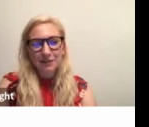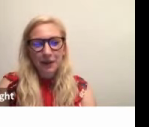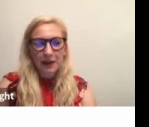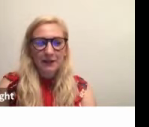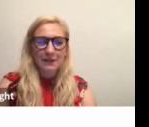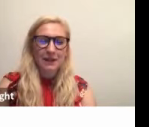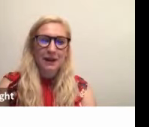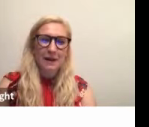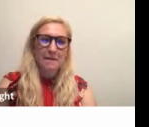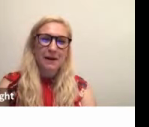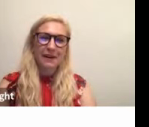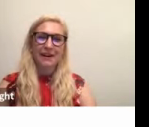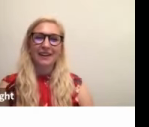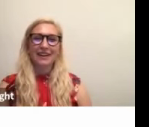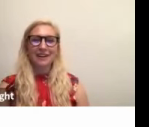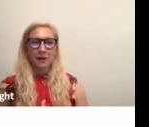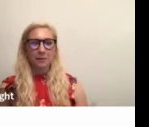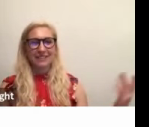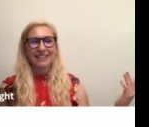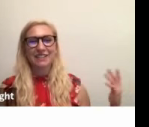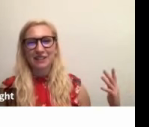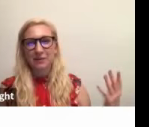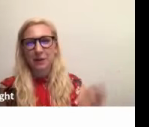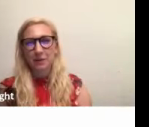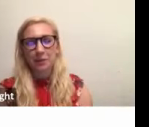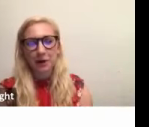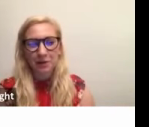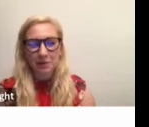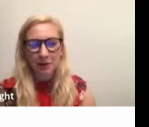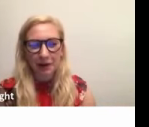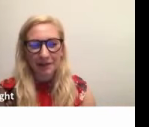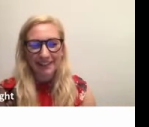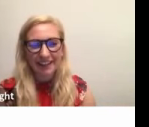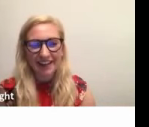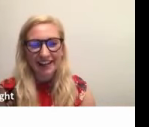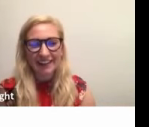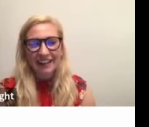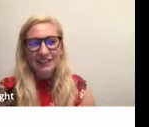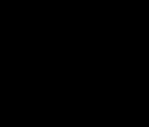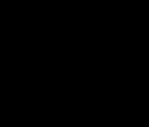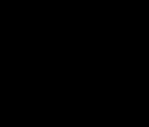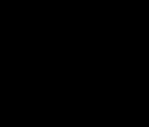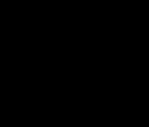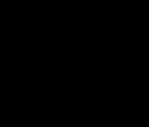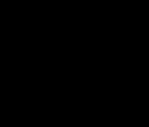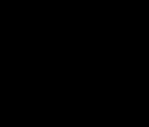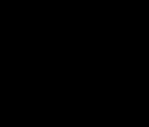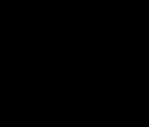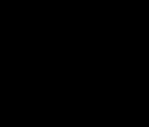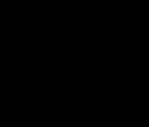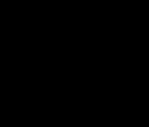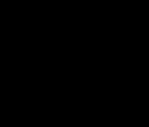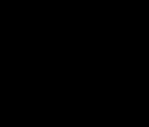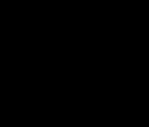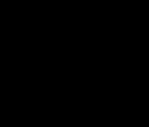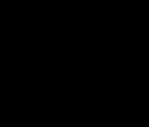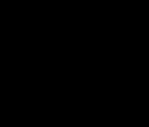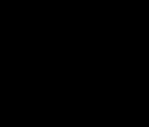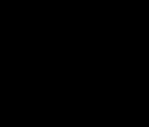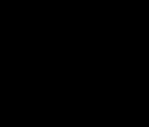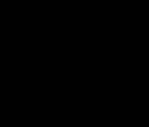guests and our presentations that were part of our program this evening. So I want to make sure that you keep up